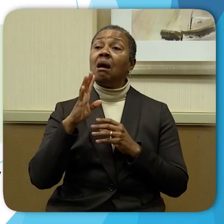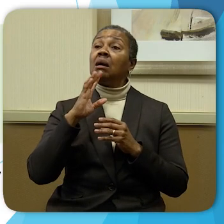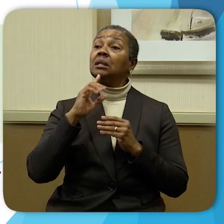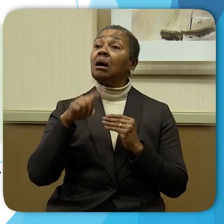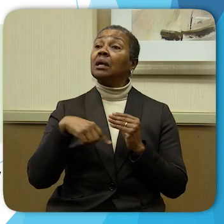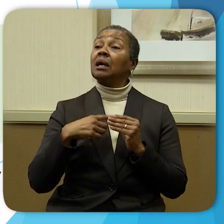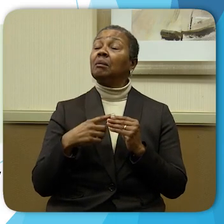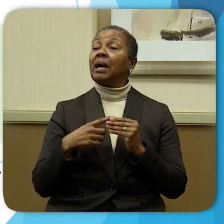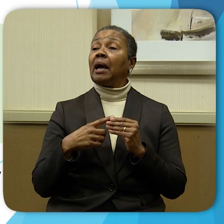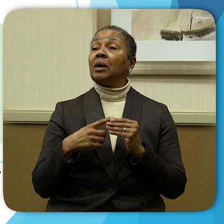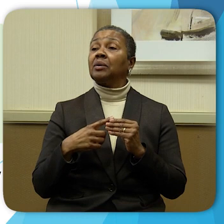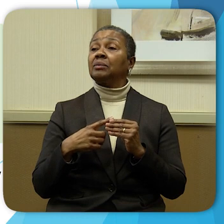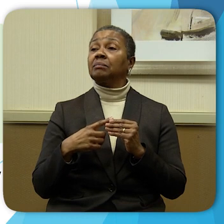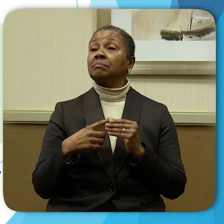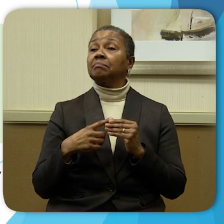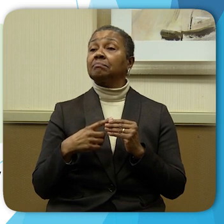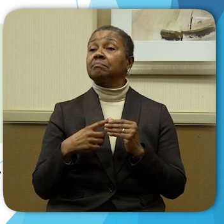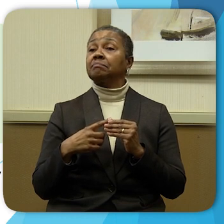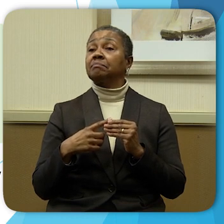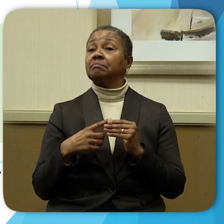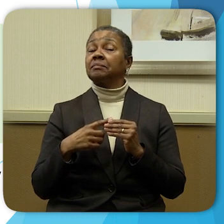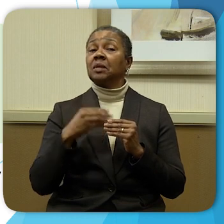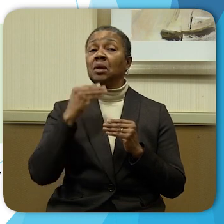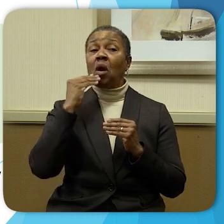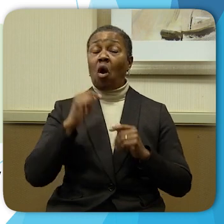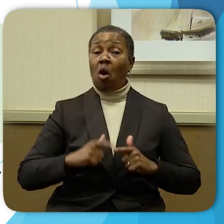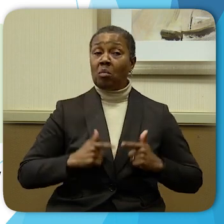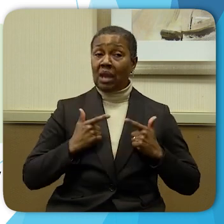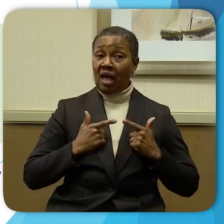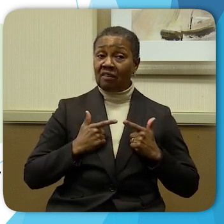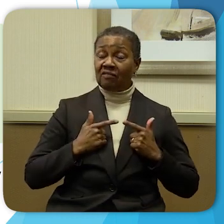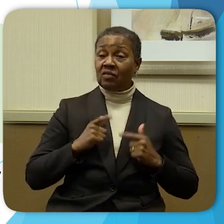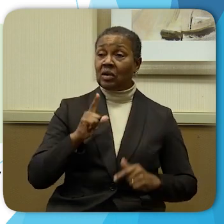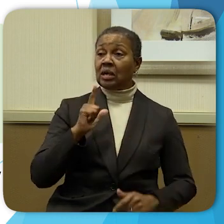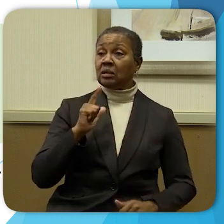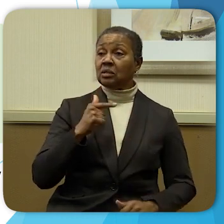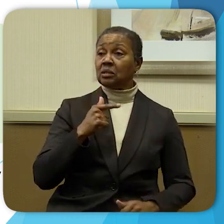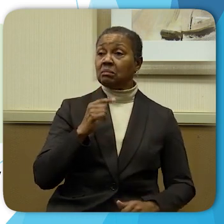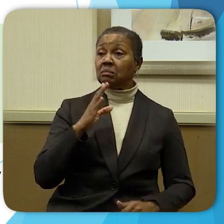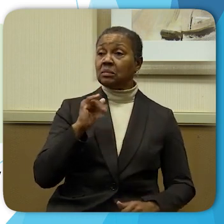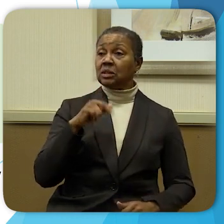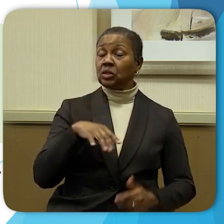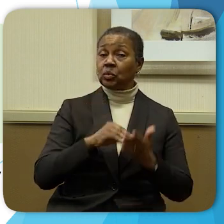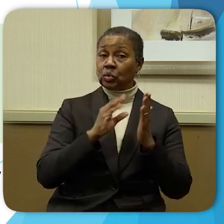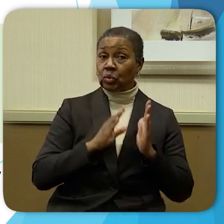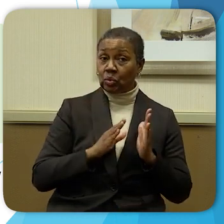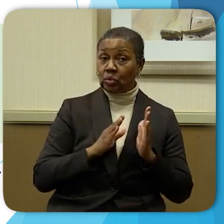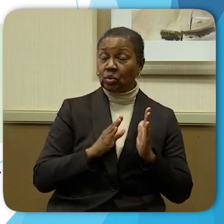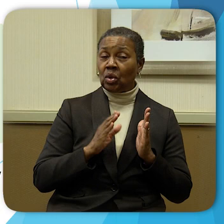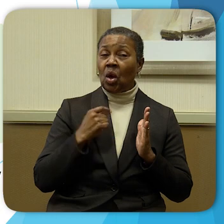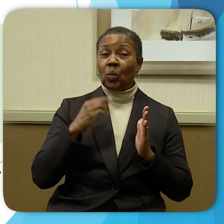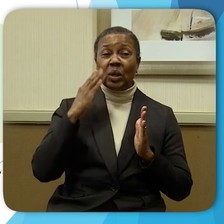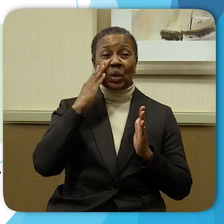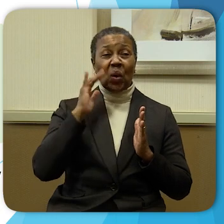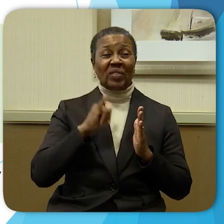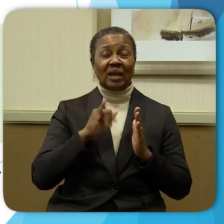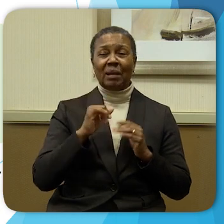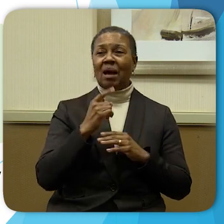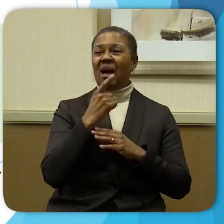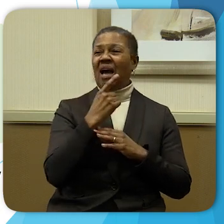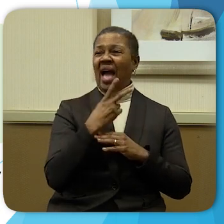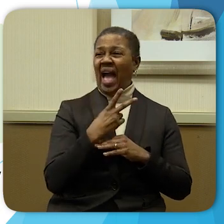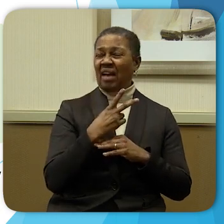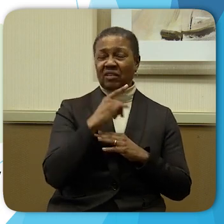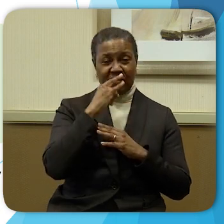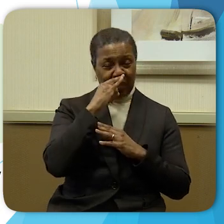about home life for LGBTQ students, We know that about half